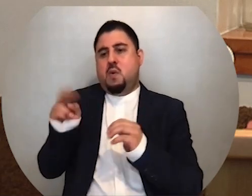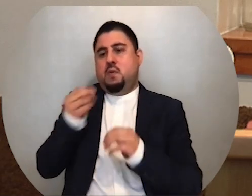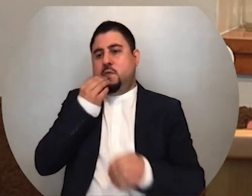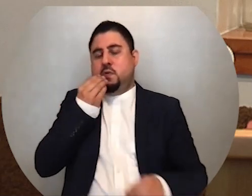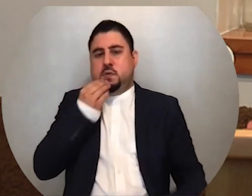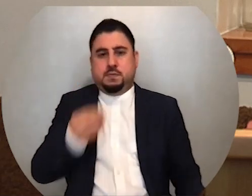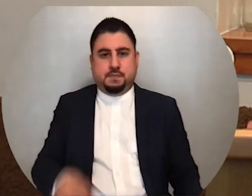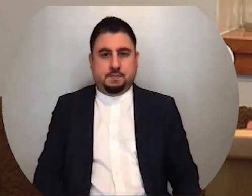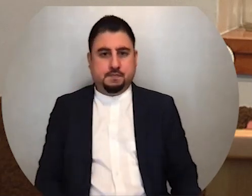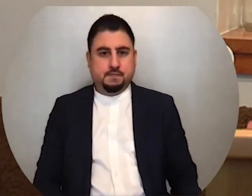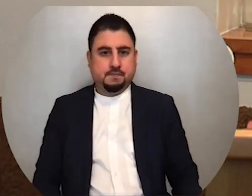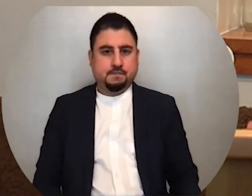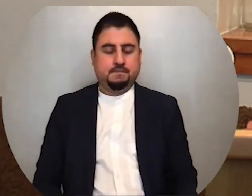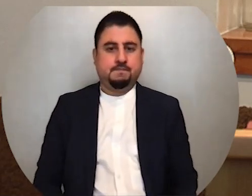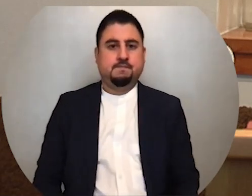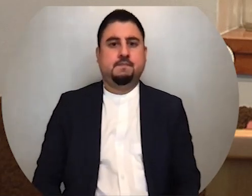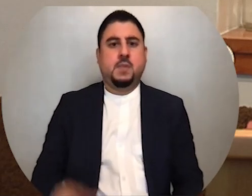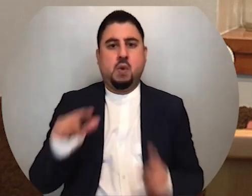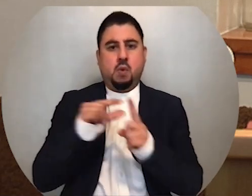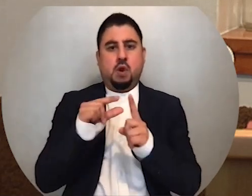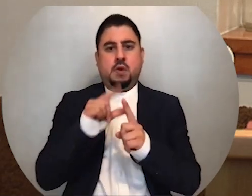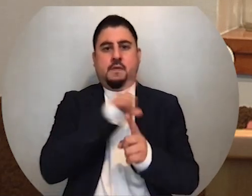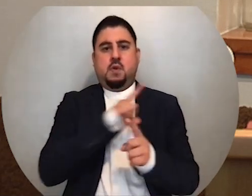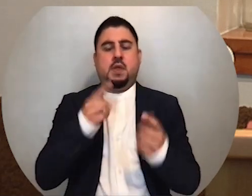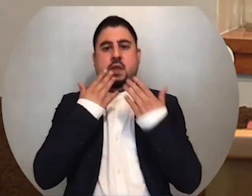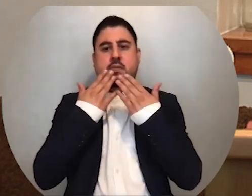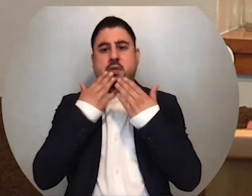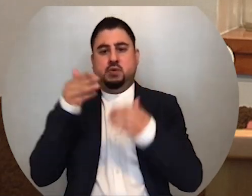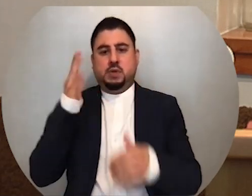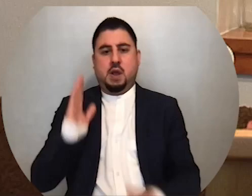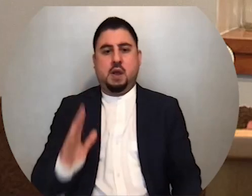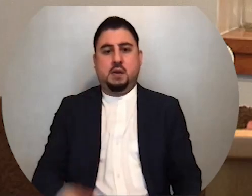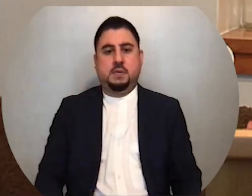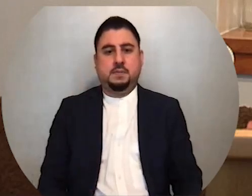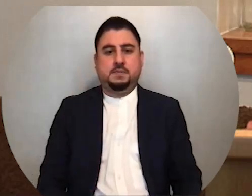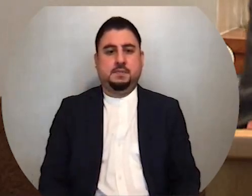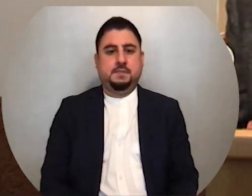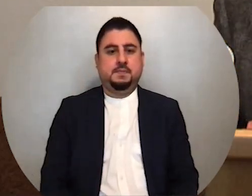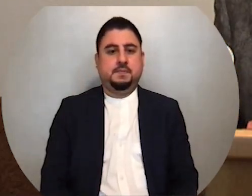food. The word of the Lord. Thanks be to God.